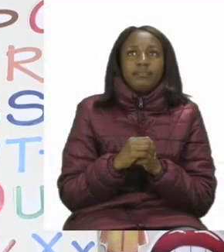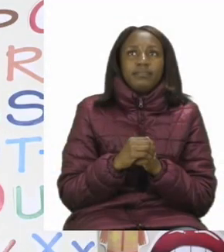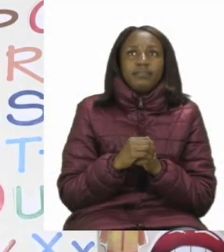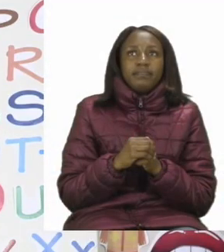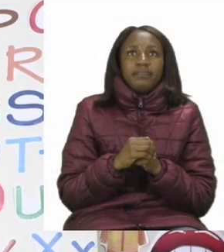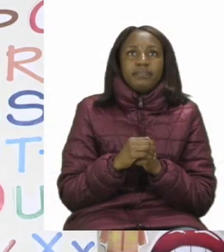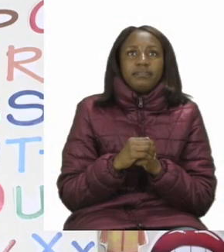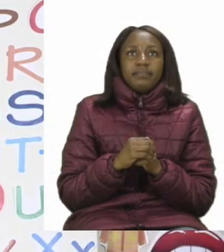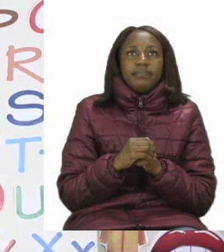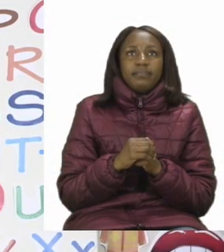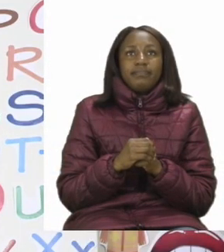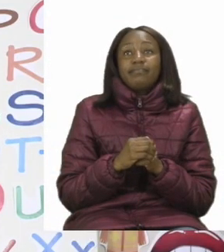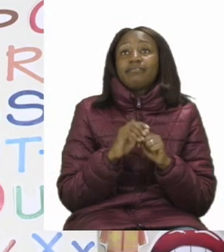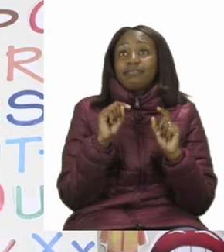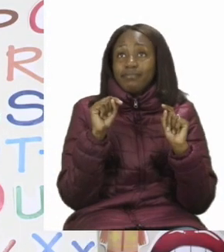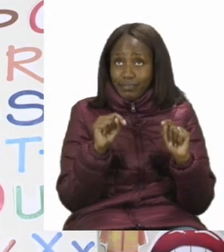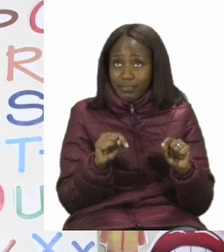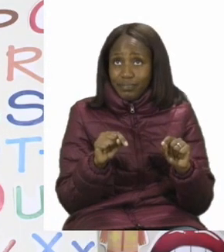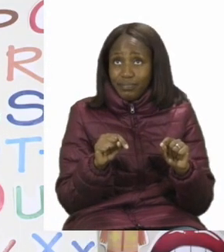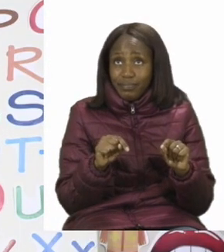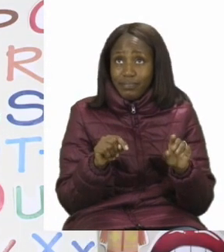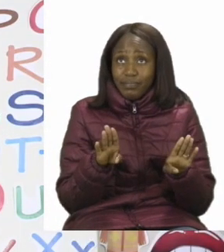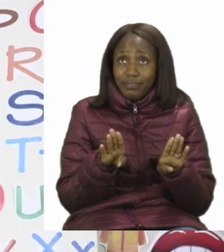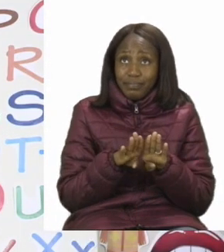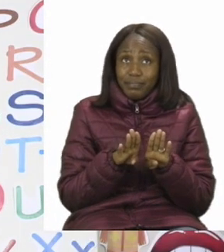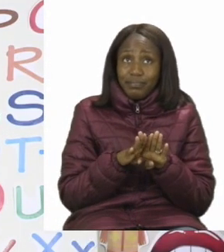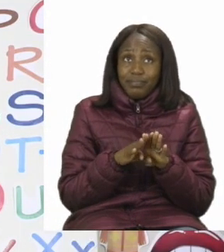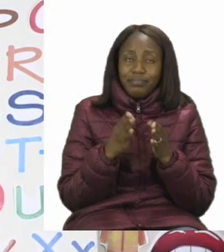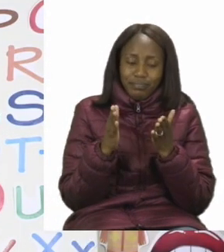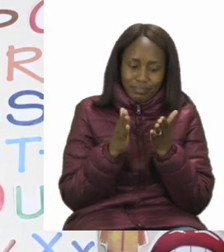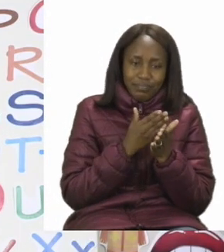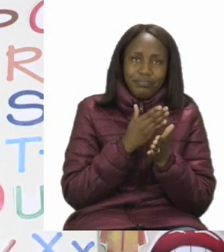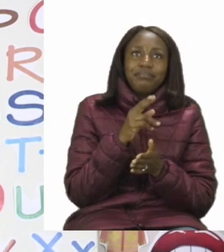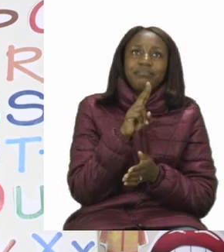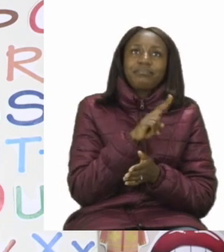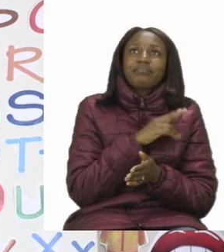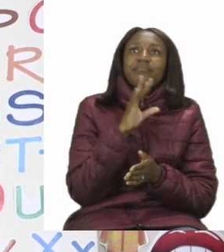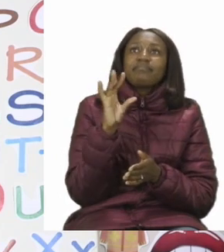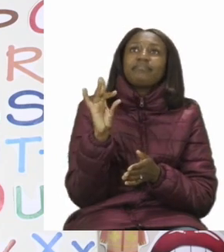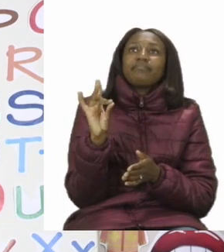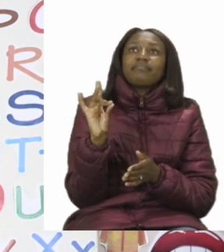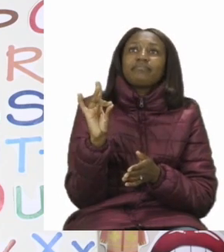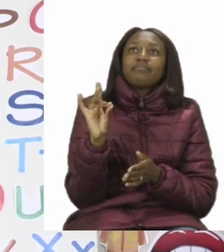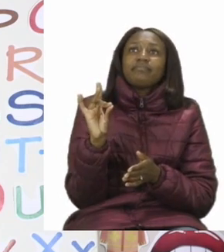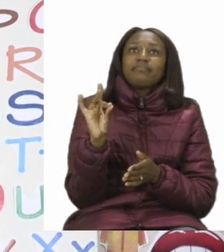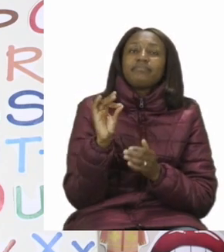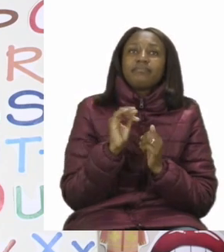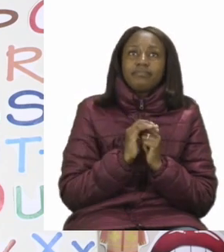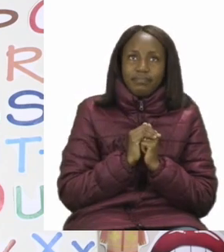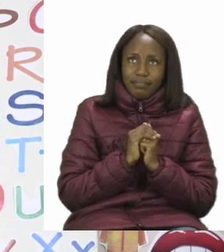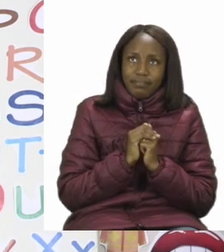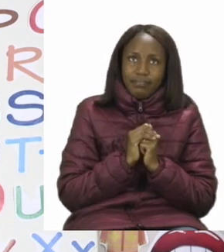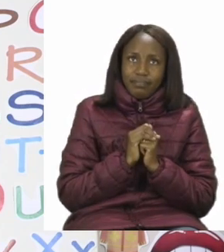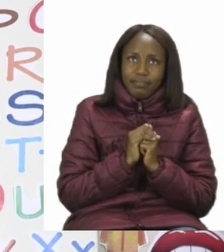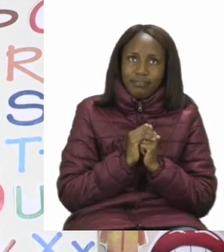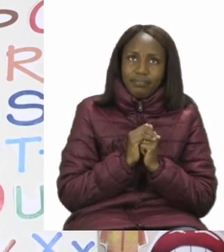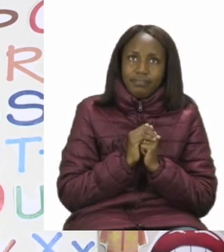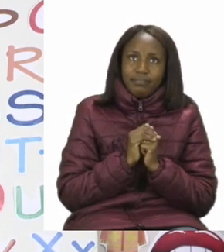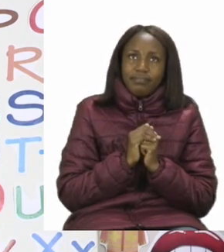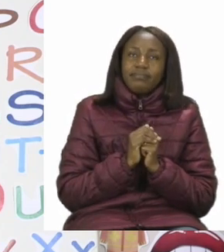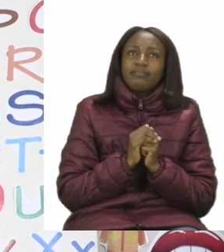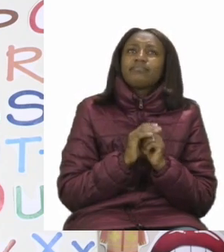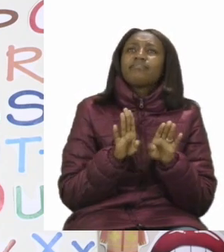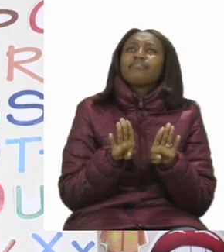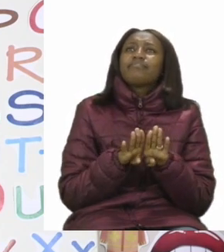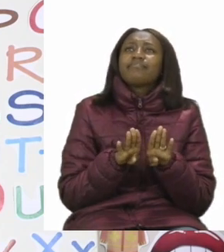For our lesson today, boys and girls, we are going to start on page 28. On page 28, we are going to